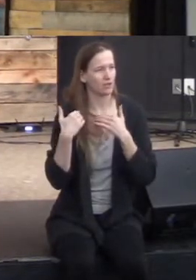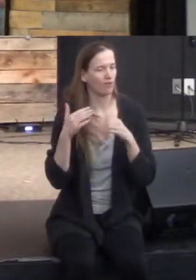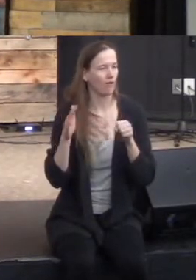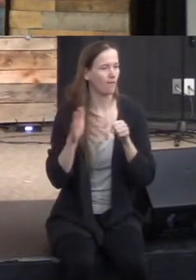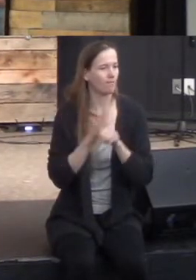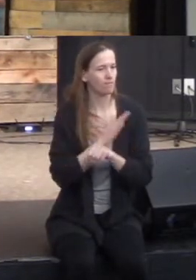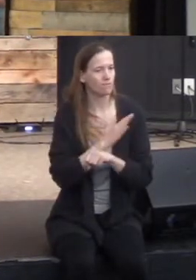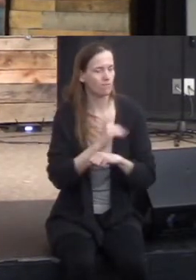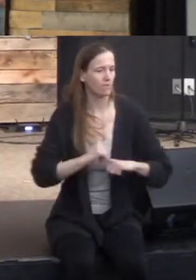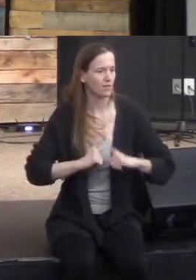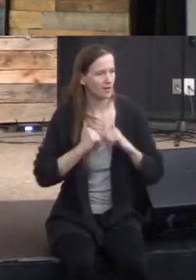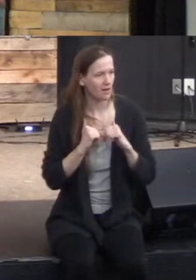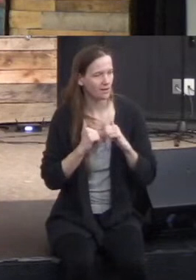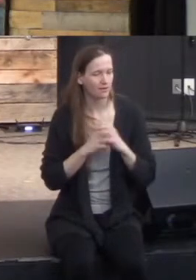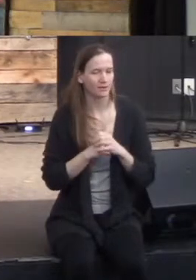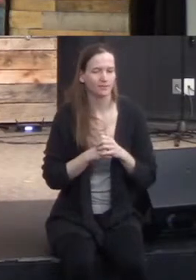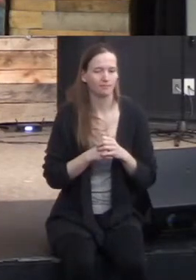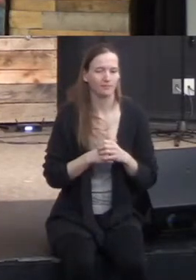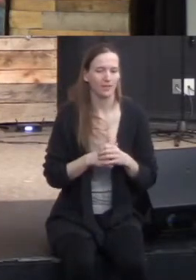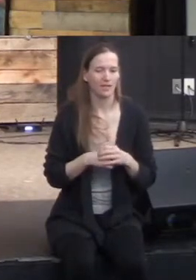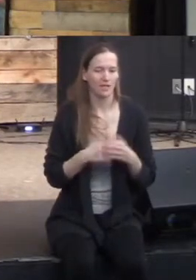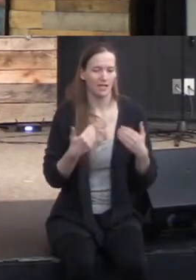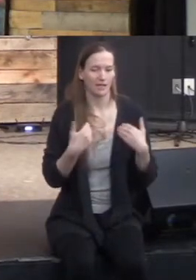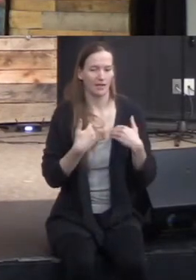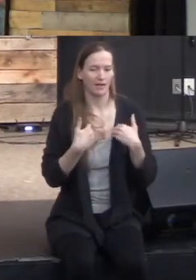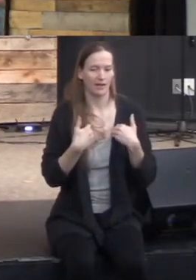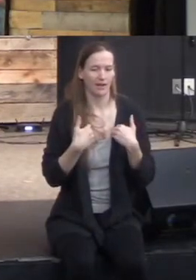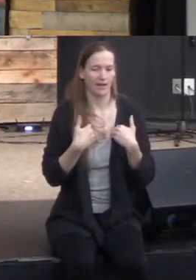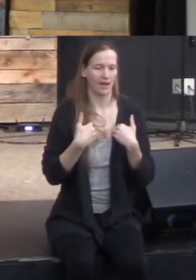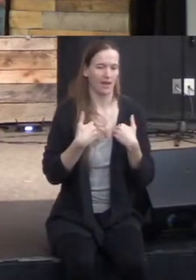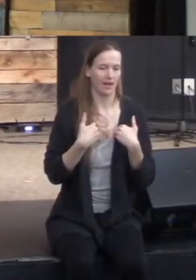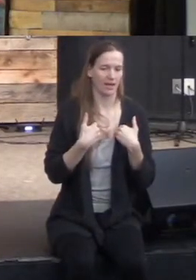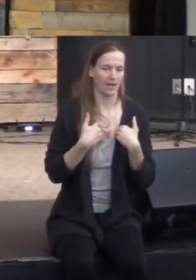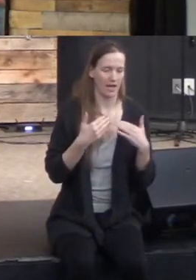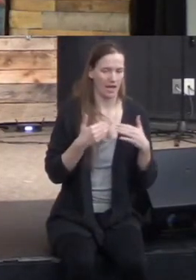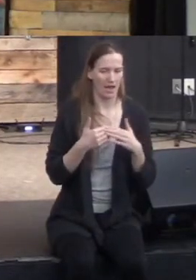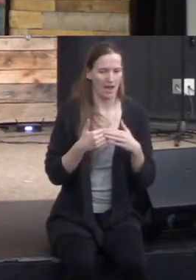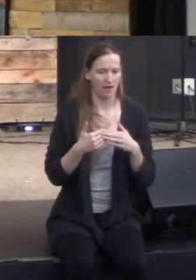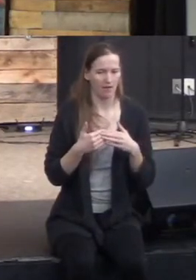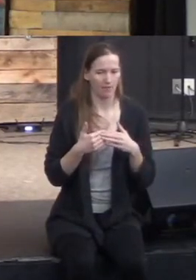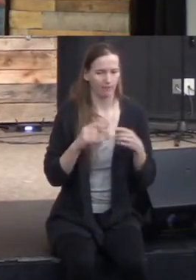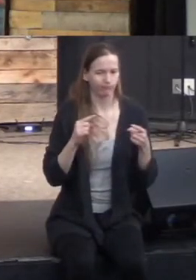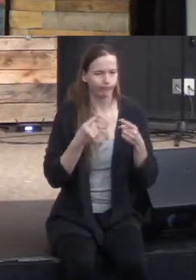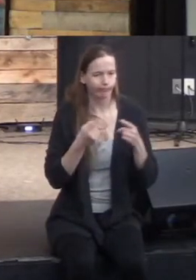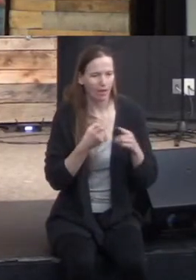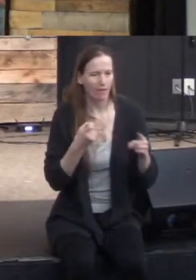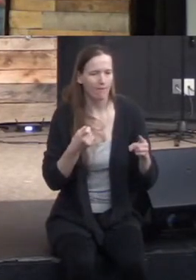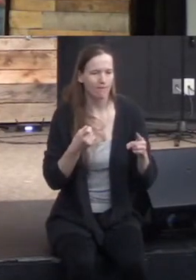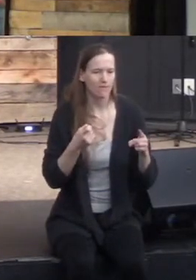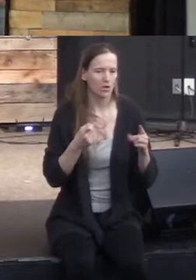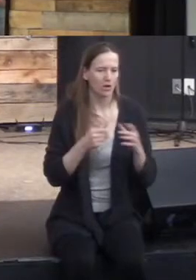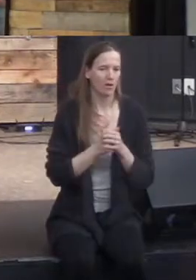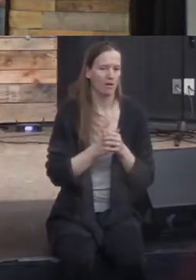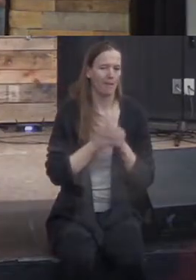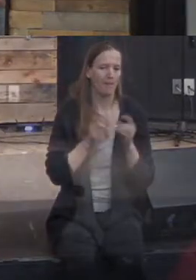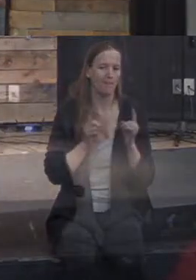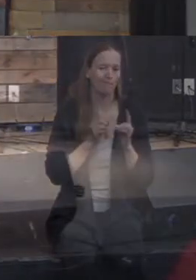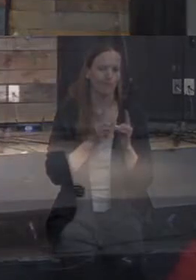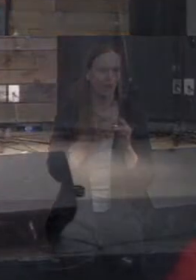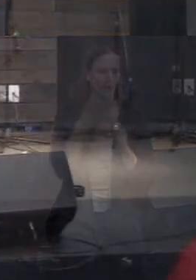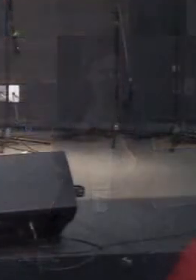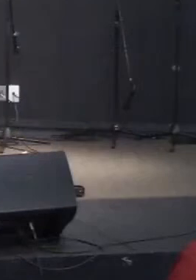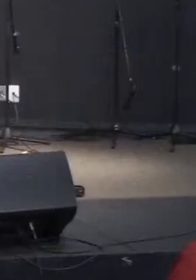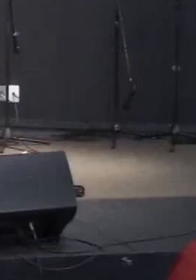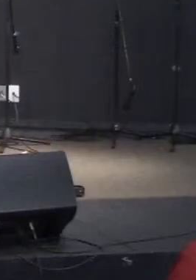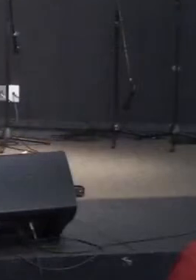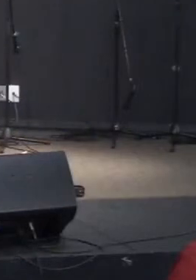walking with God in a way that forced him to lean on top of a staff, but he worshiped